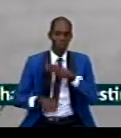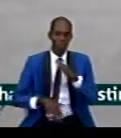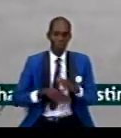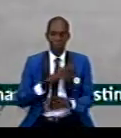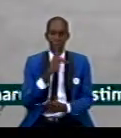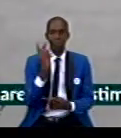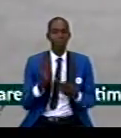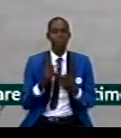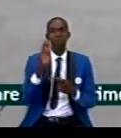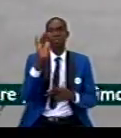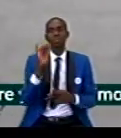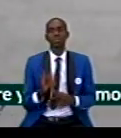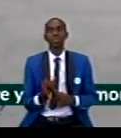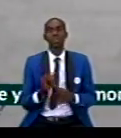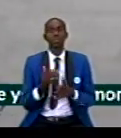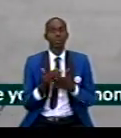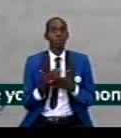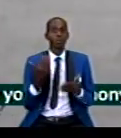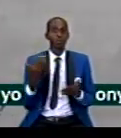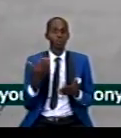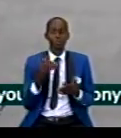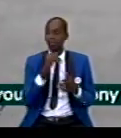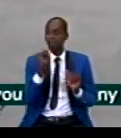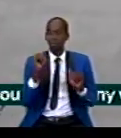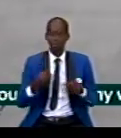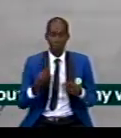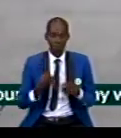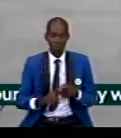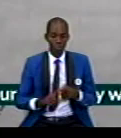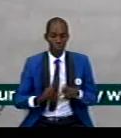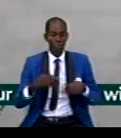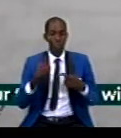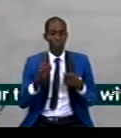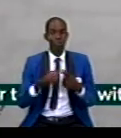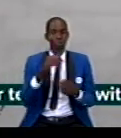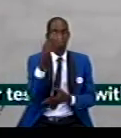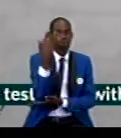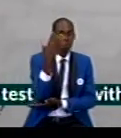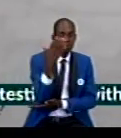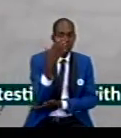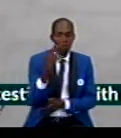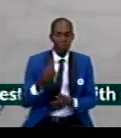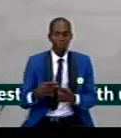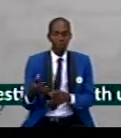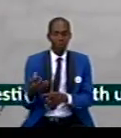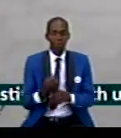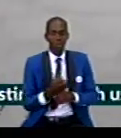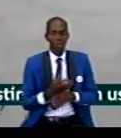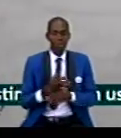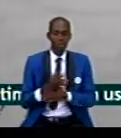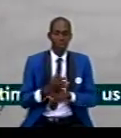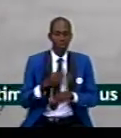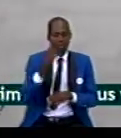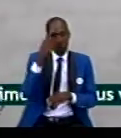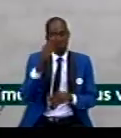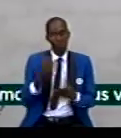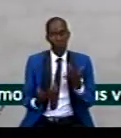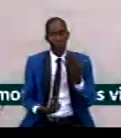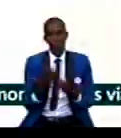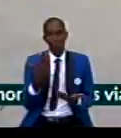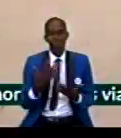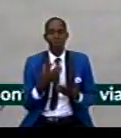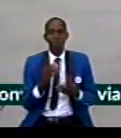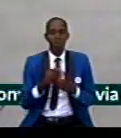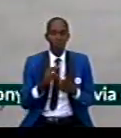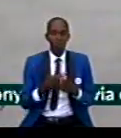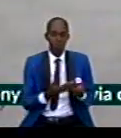to the bush to fetch firewood or carry water with my hands on my head on my own.